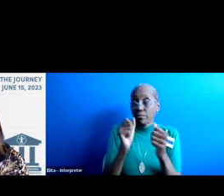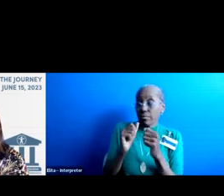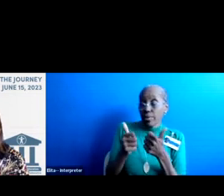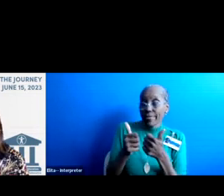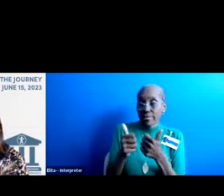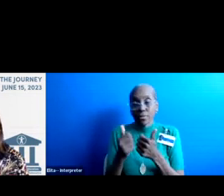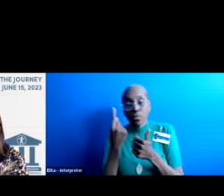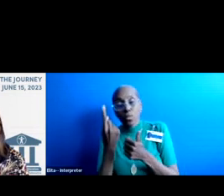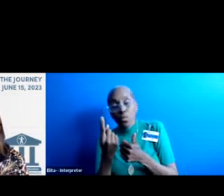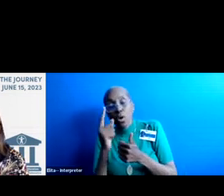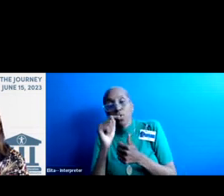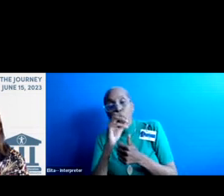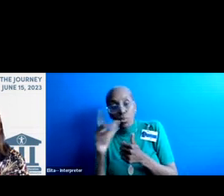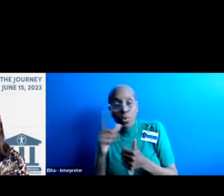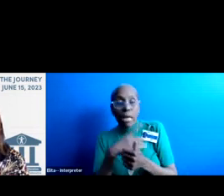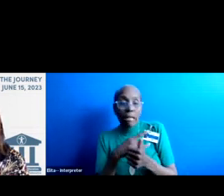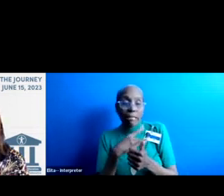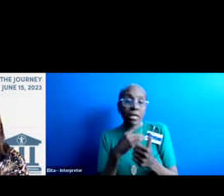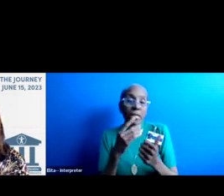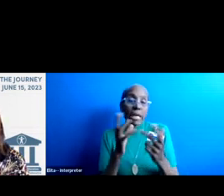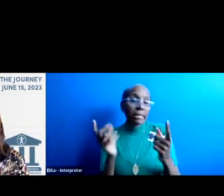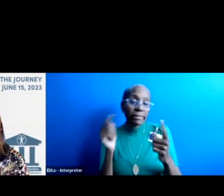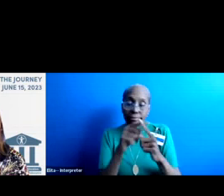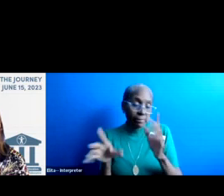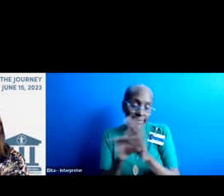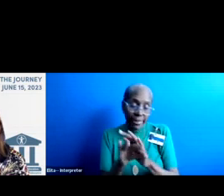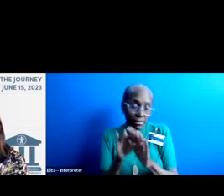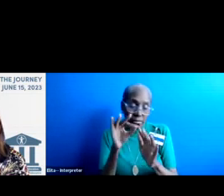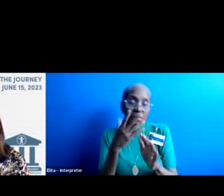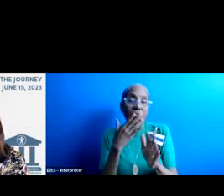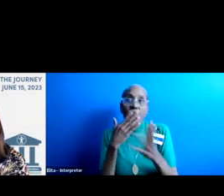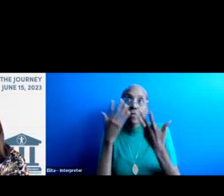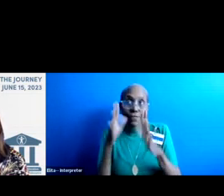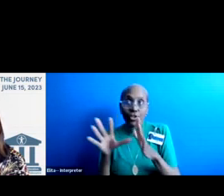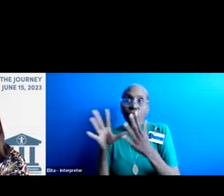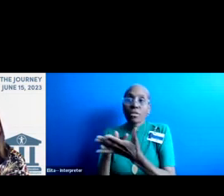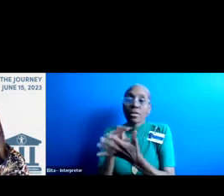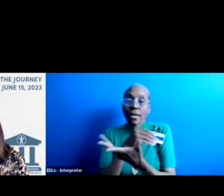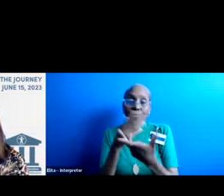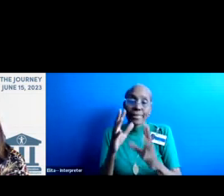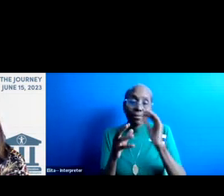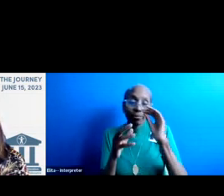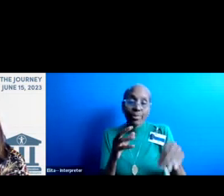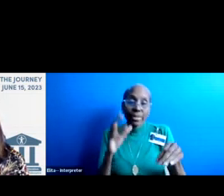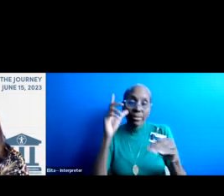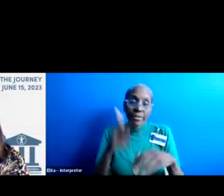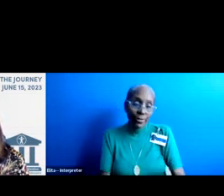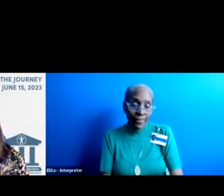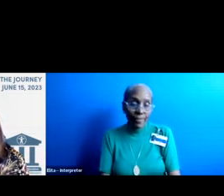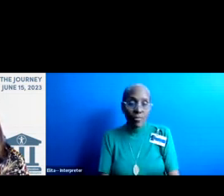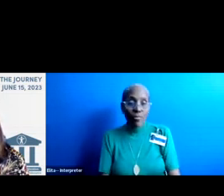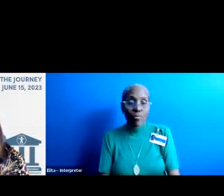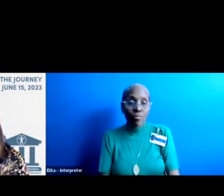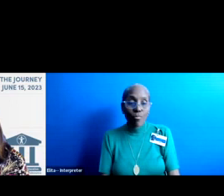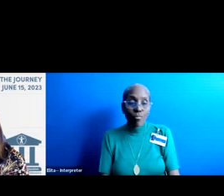that's one tool that I really like. So I can get that color, which I have already copied that color. So I'll come back to that.